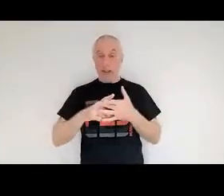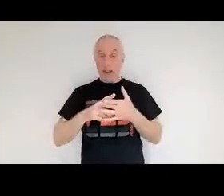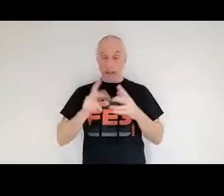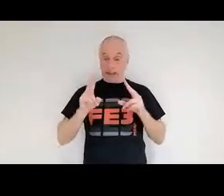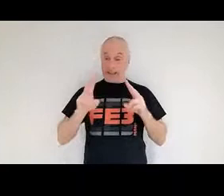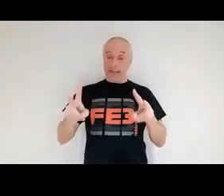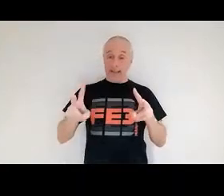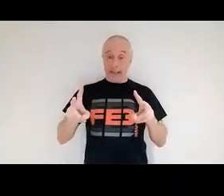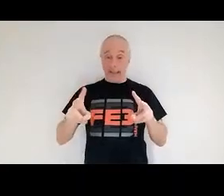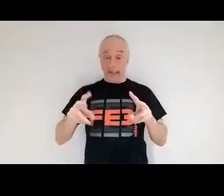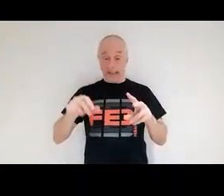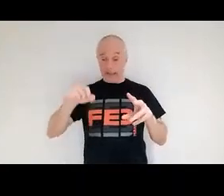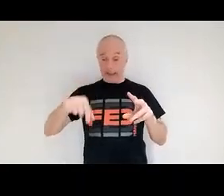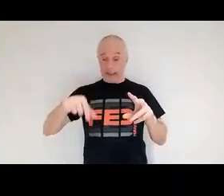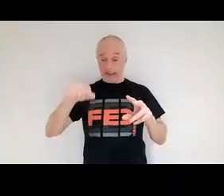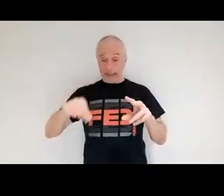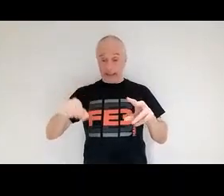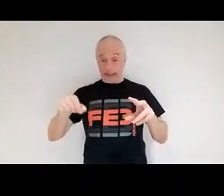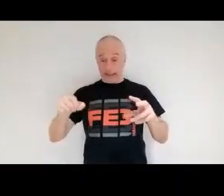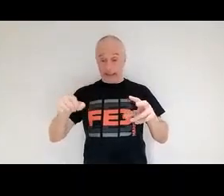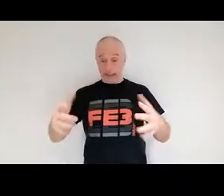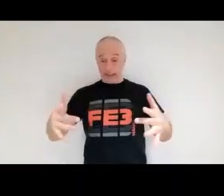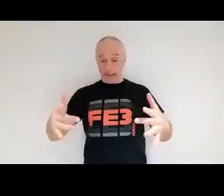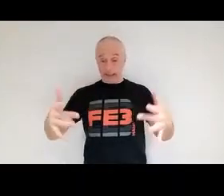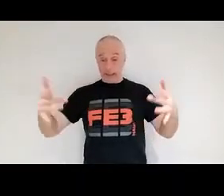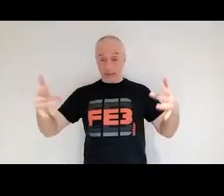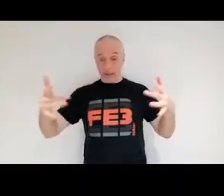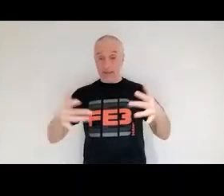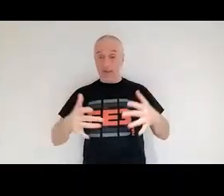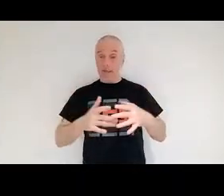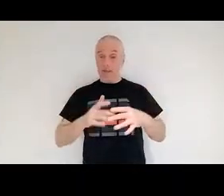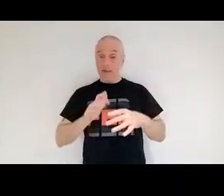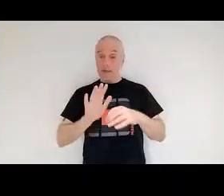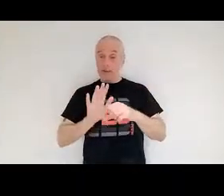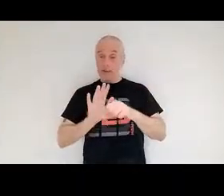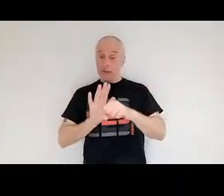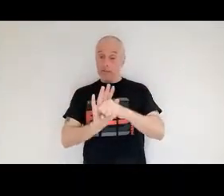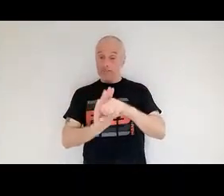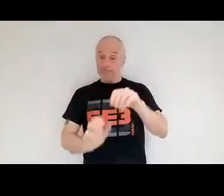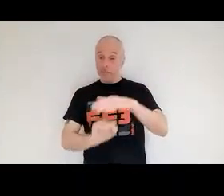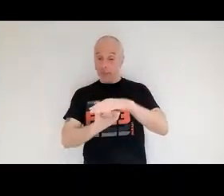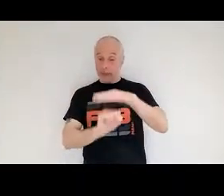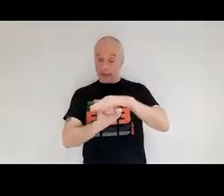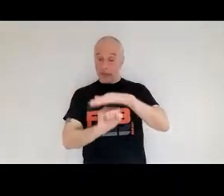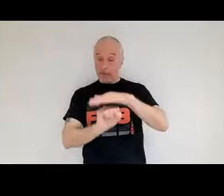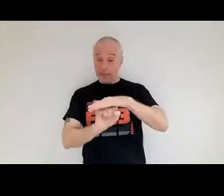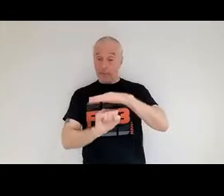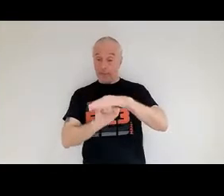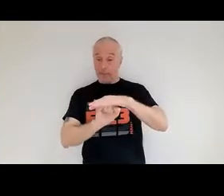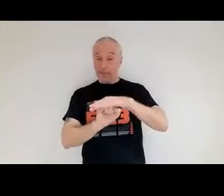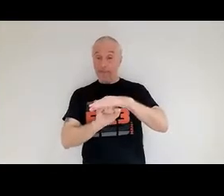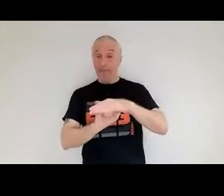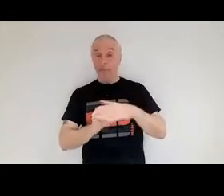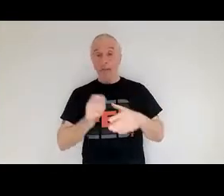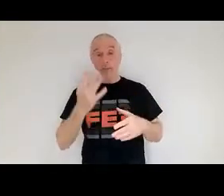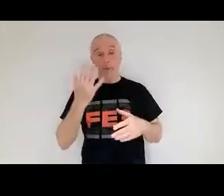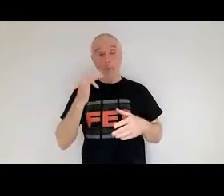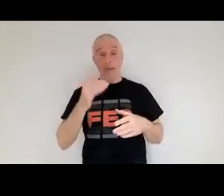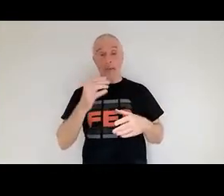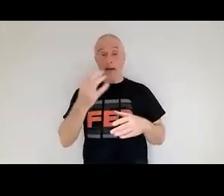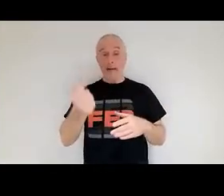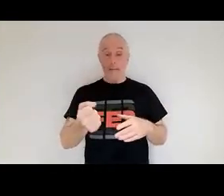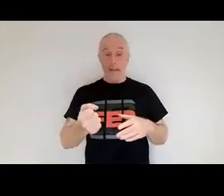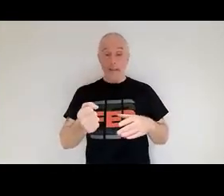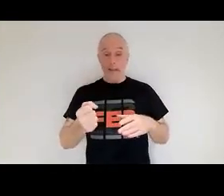same supply pressure. But what happens when you have a leak inside a room or a